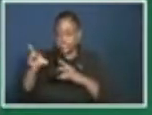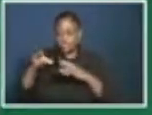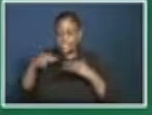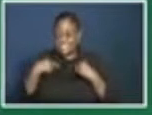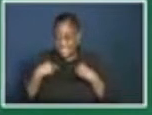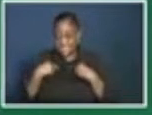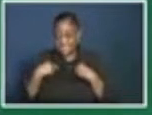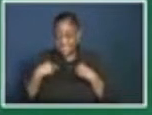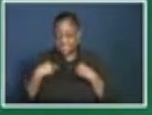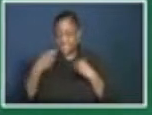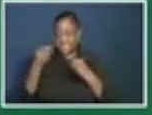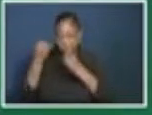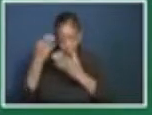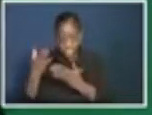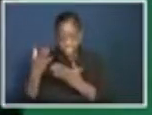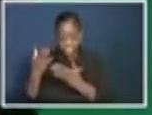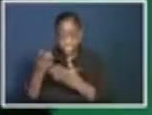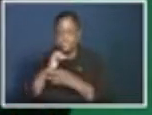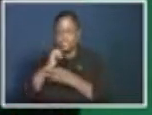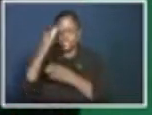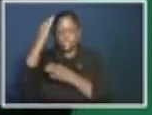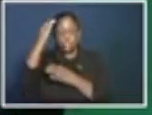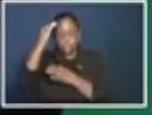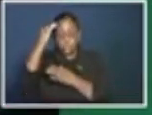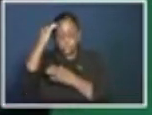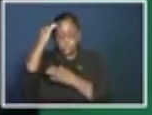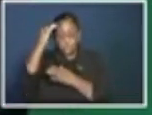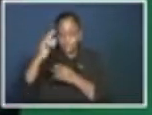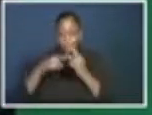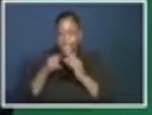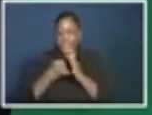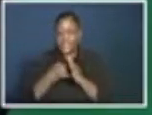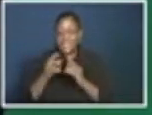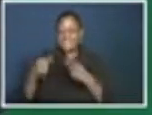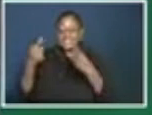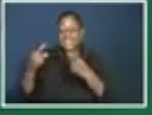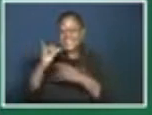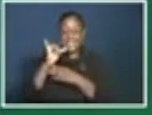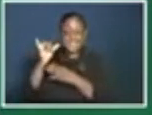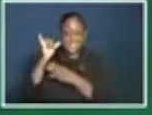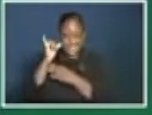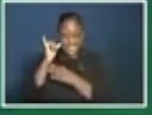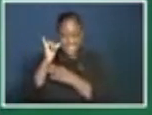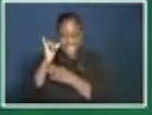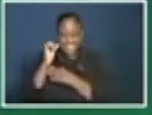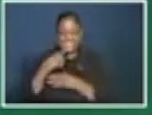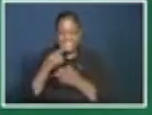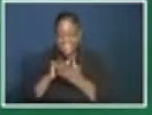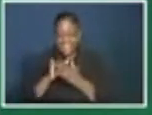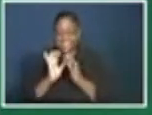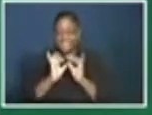invitation, and I had not known of such event until yesterday. And this has been a chronic